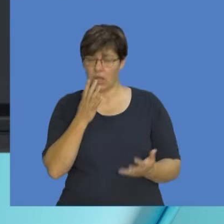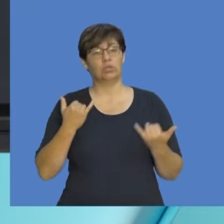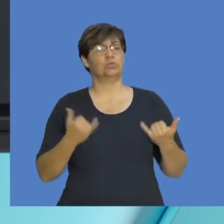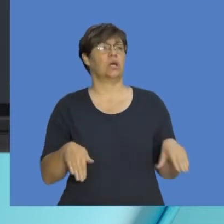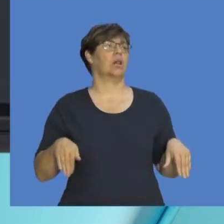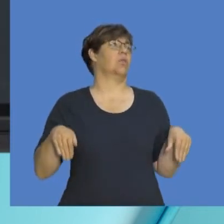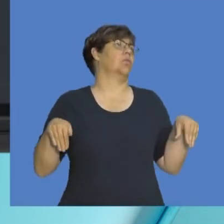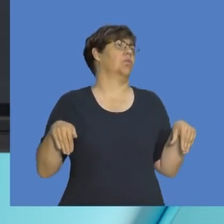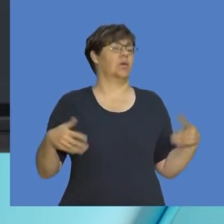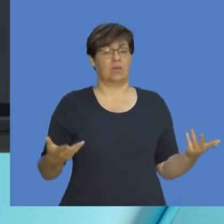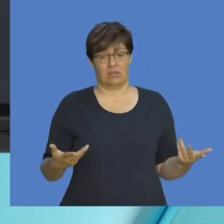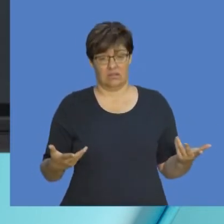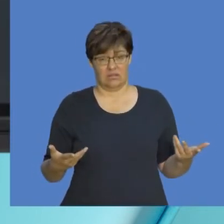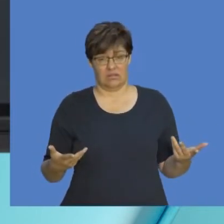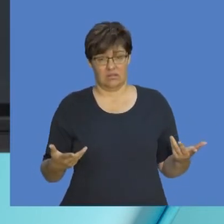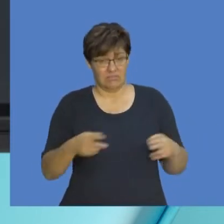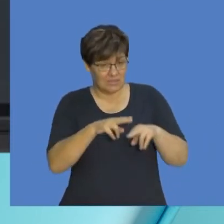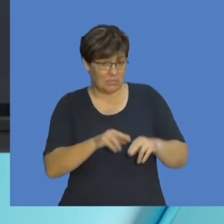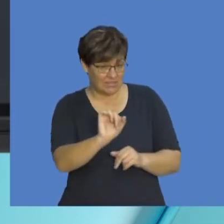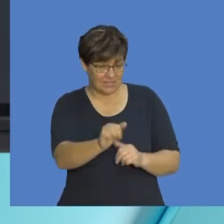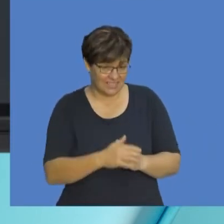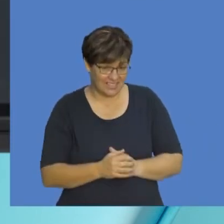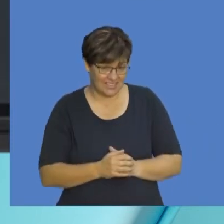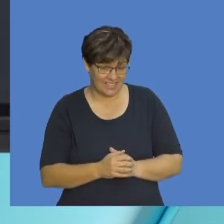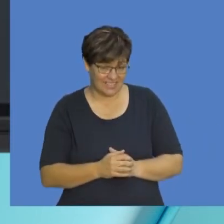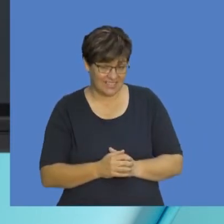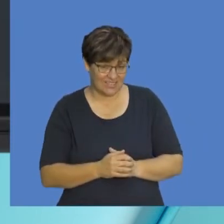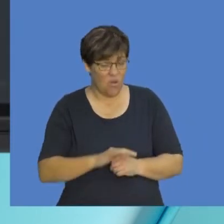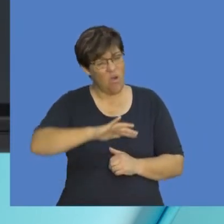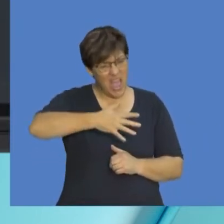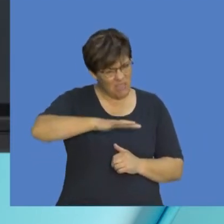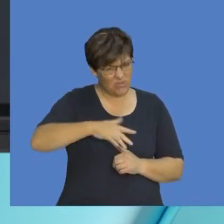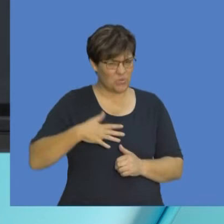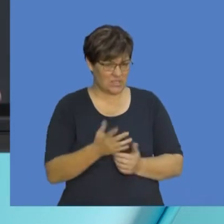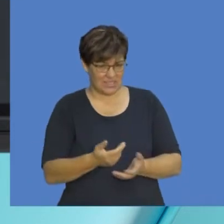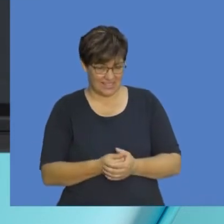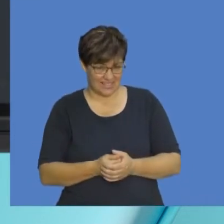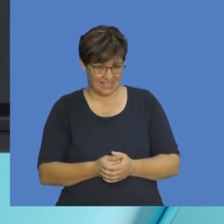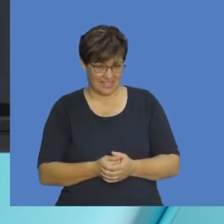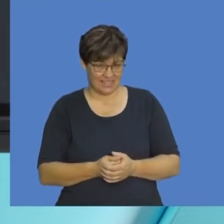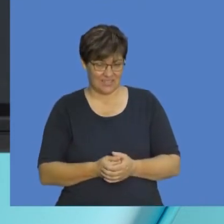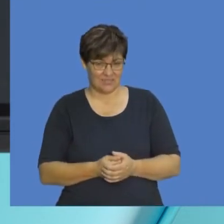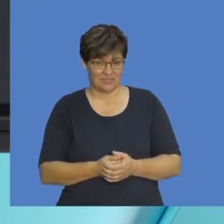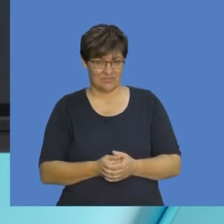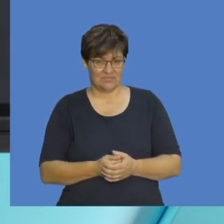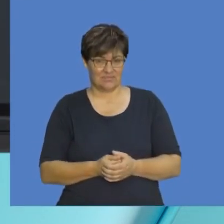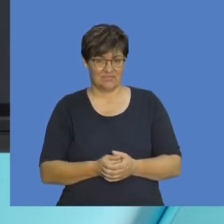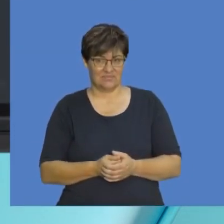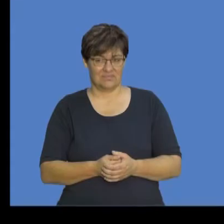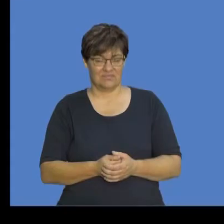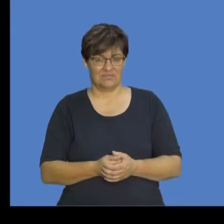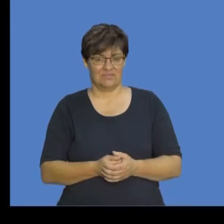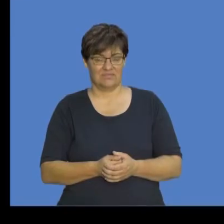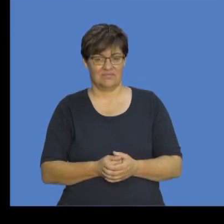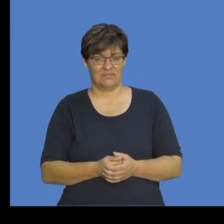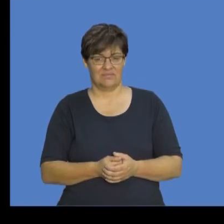tomorrow and nothing the following day? All depends. Or do you want average? Okay.